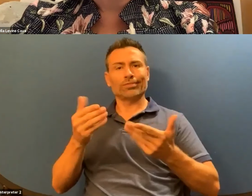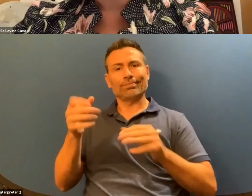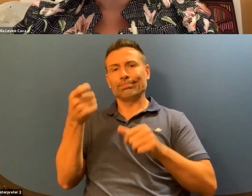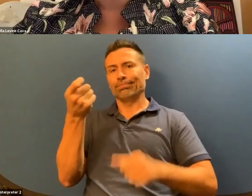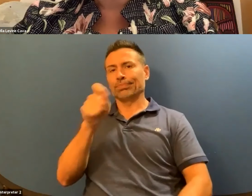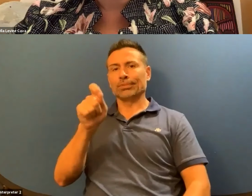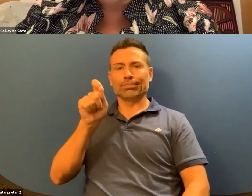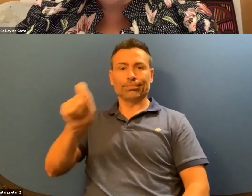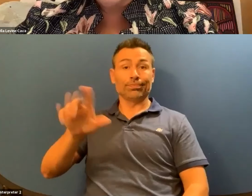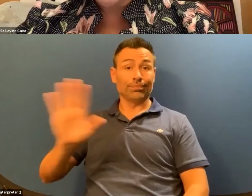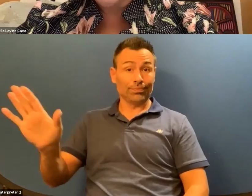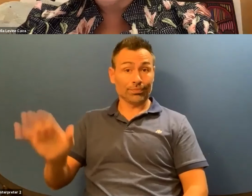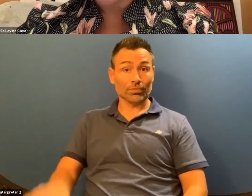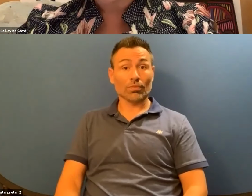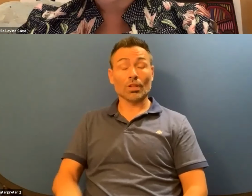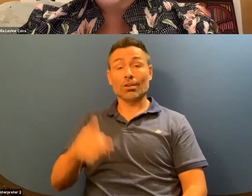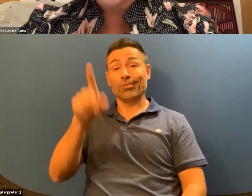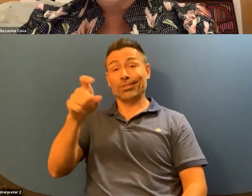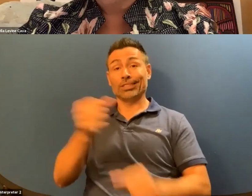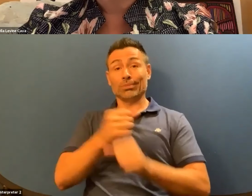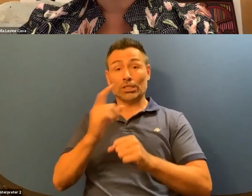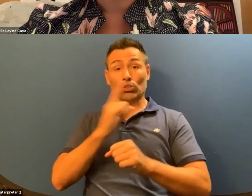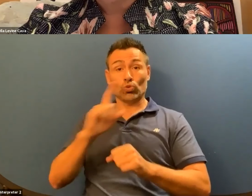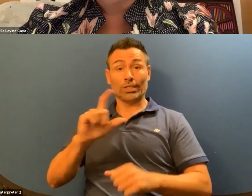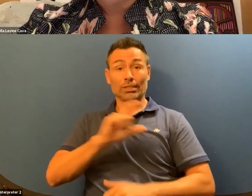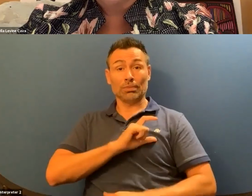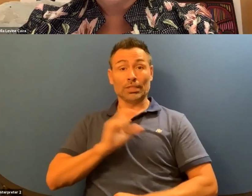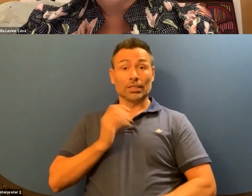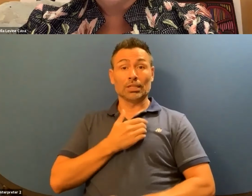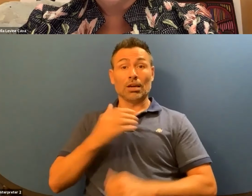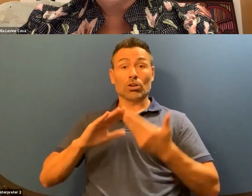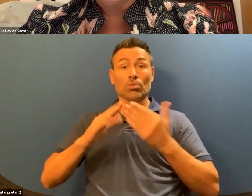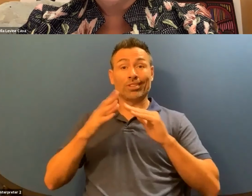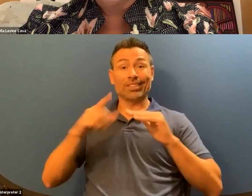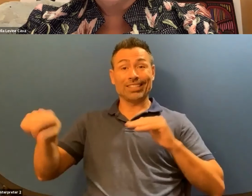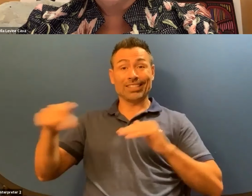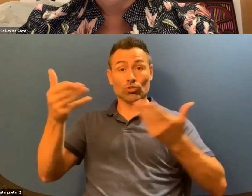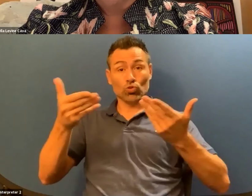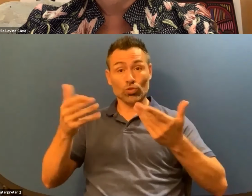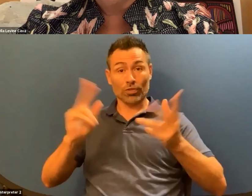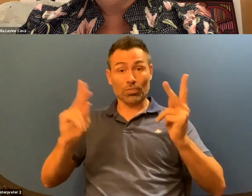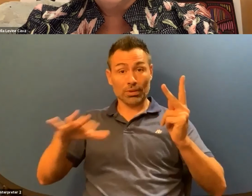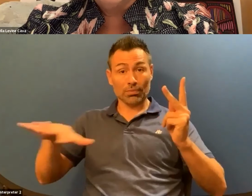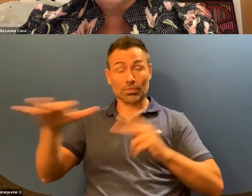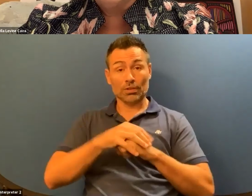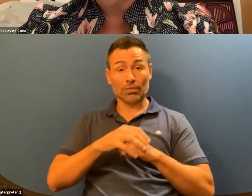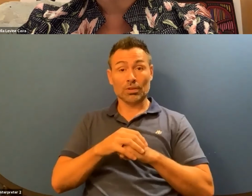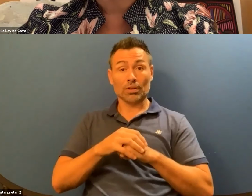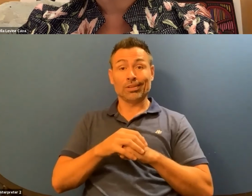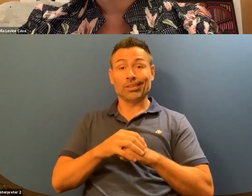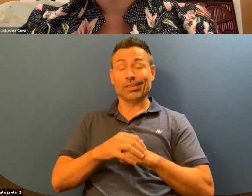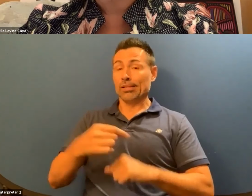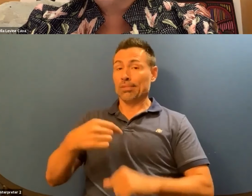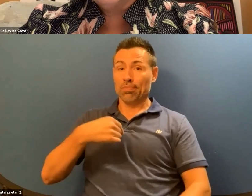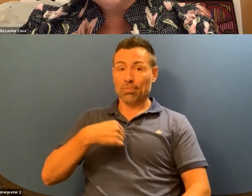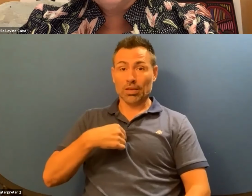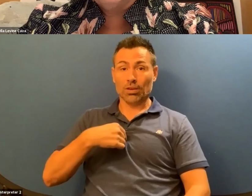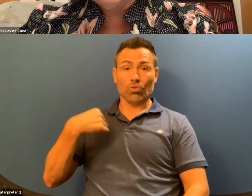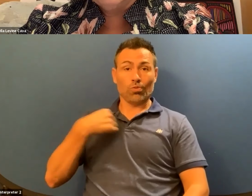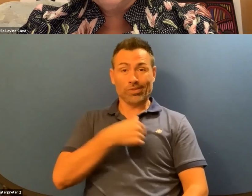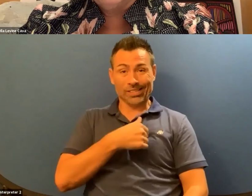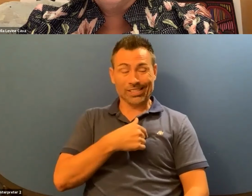we need to make sure that the police in our community is there to serve the community. And we, and I have been a big, big